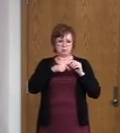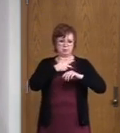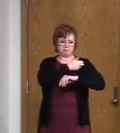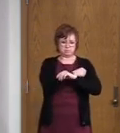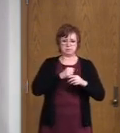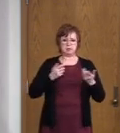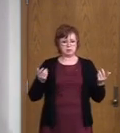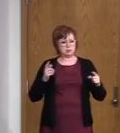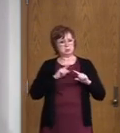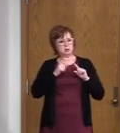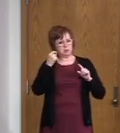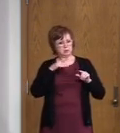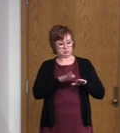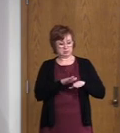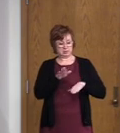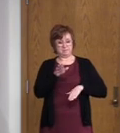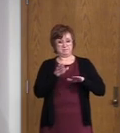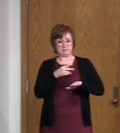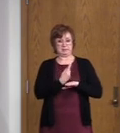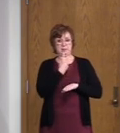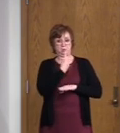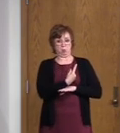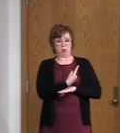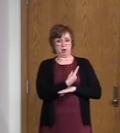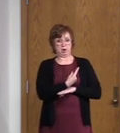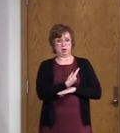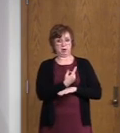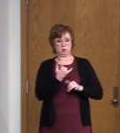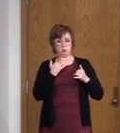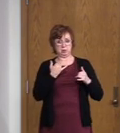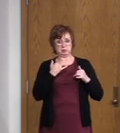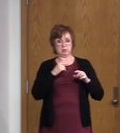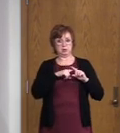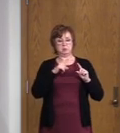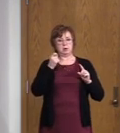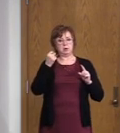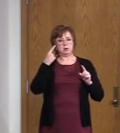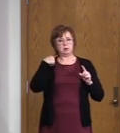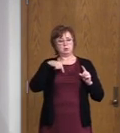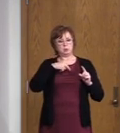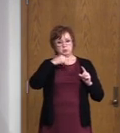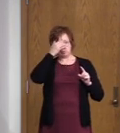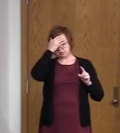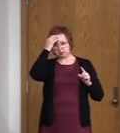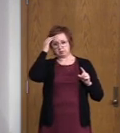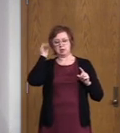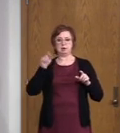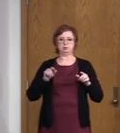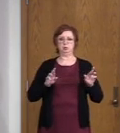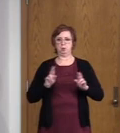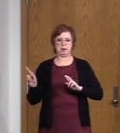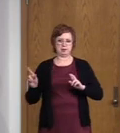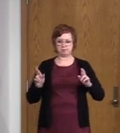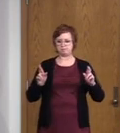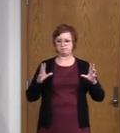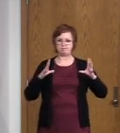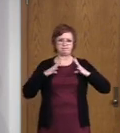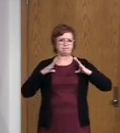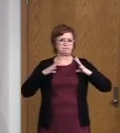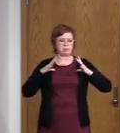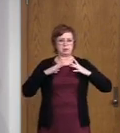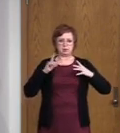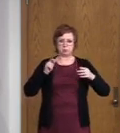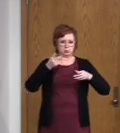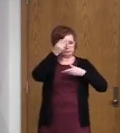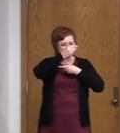still in the throes of Phase 1, but we do need to prepare, just like we're preparing as an organization and with our partners, to be able to operationally deliver